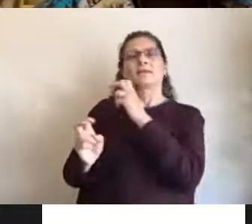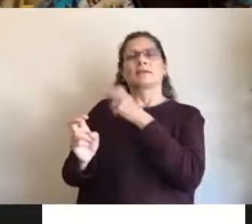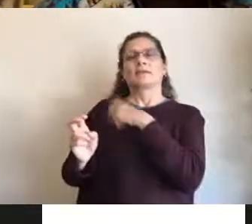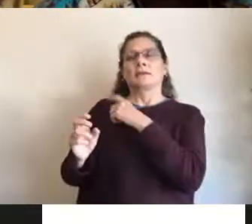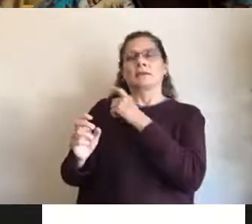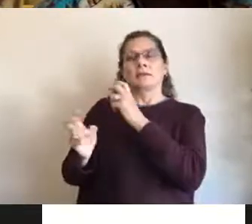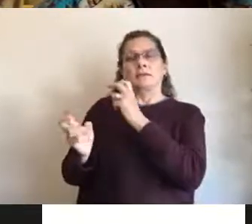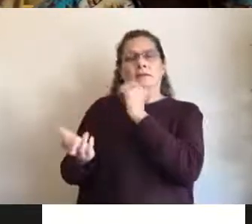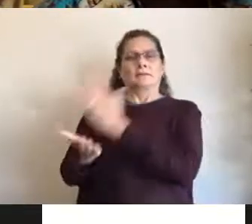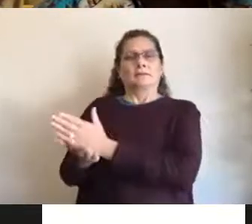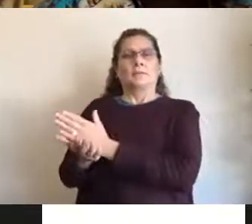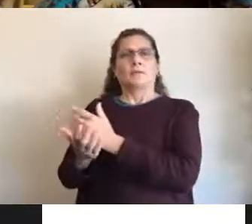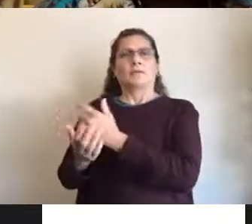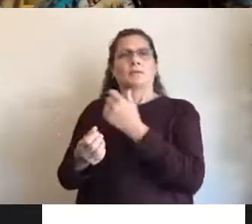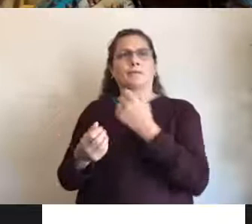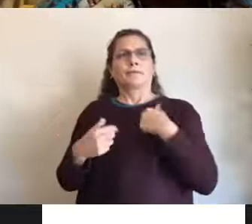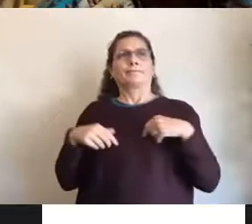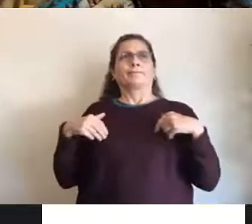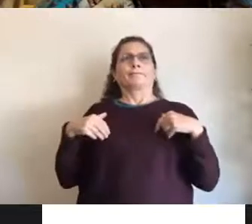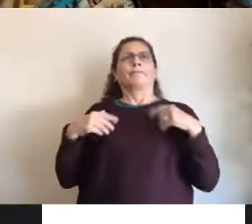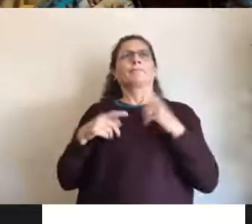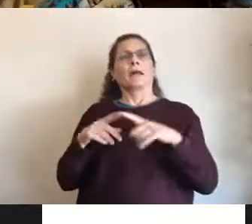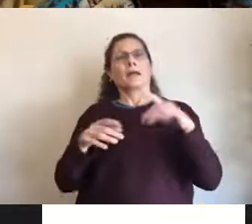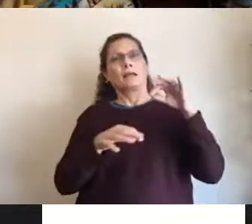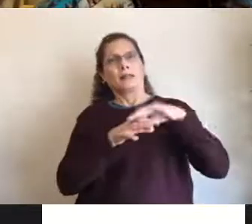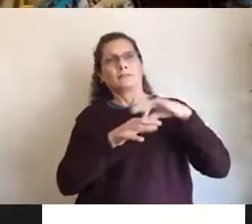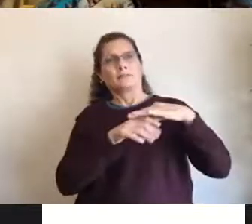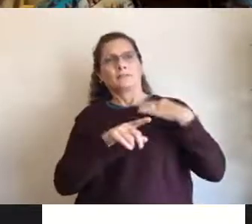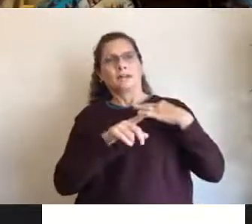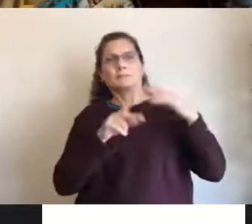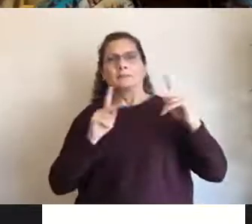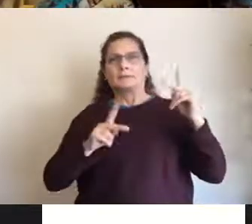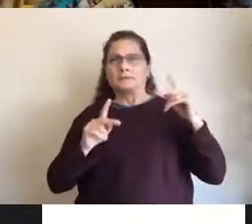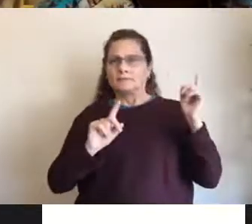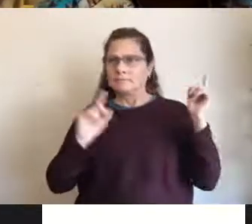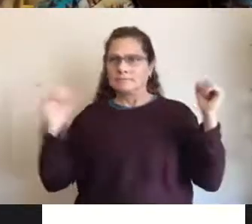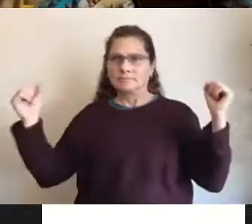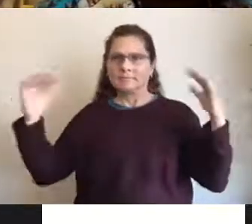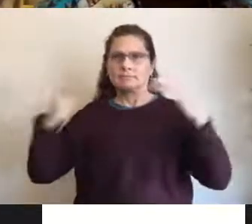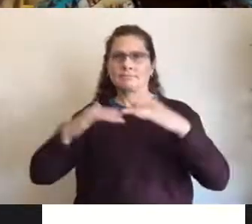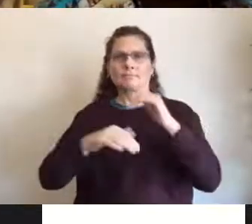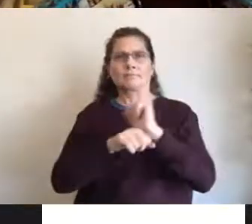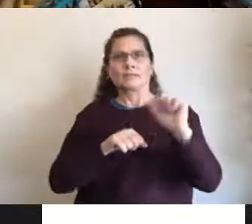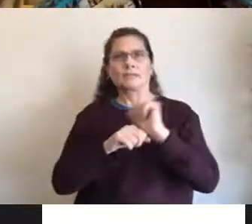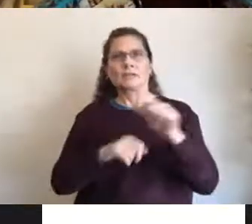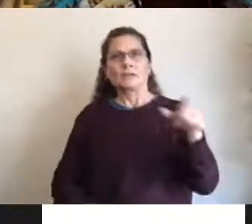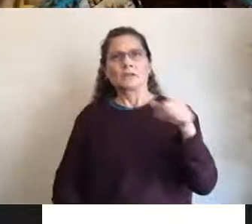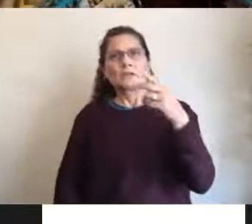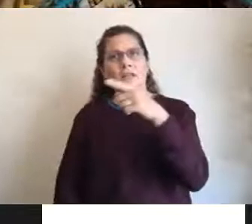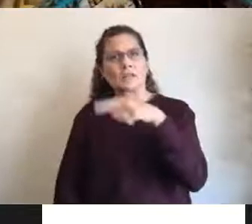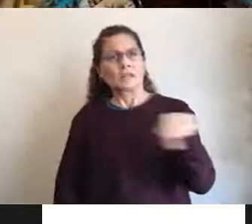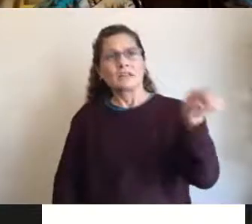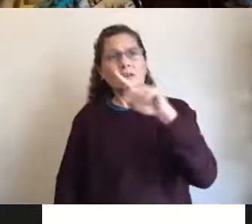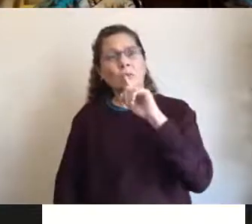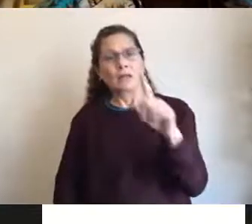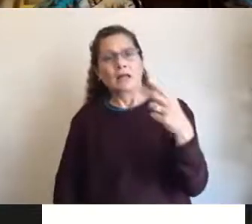we are forever grateful for this tireless work. So I want to switch gears a little bit. We want to make sure that all Milwaukee County families and homes are safe